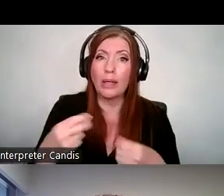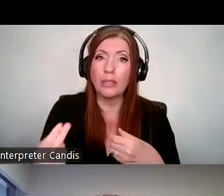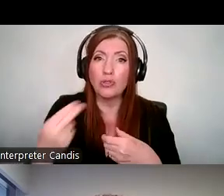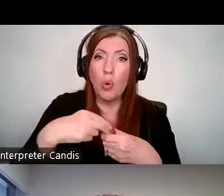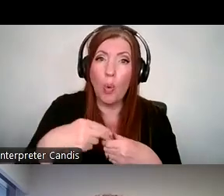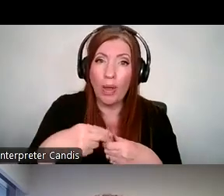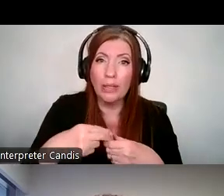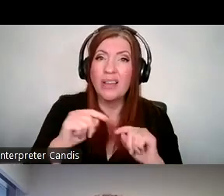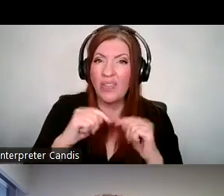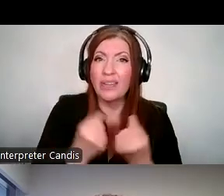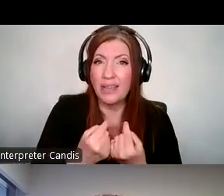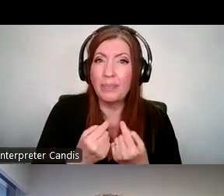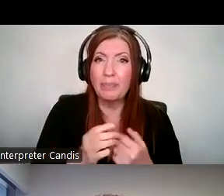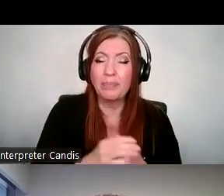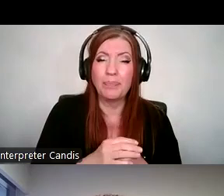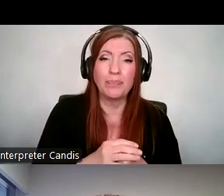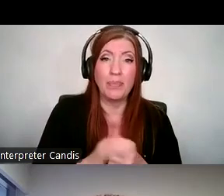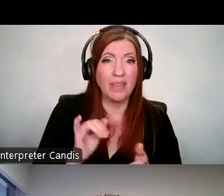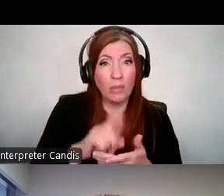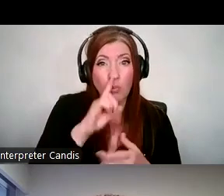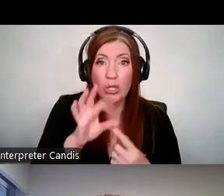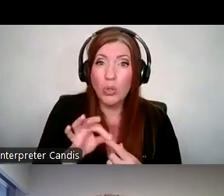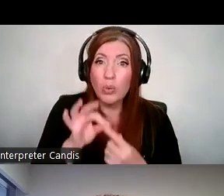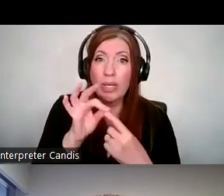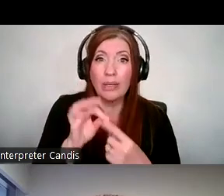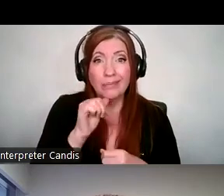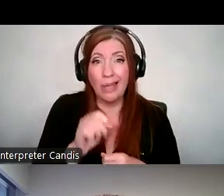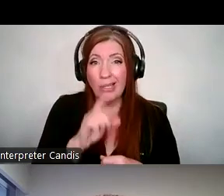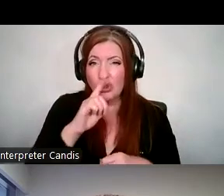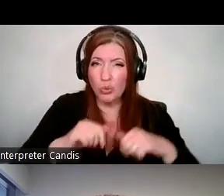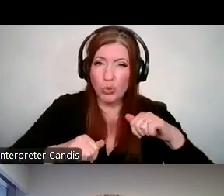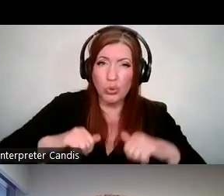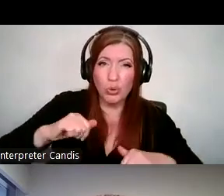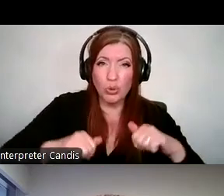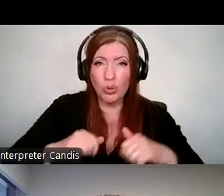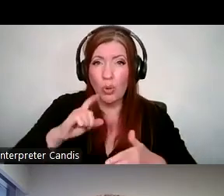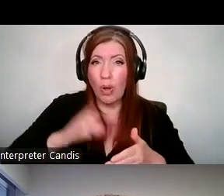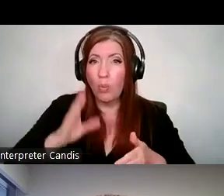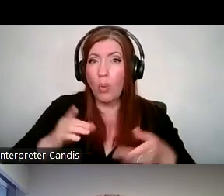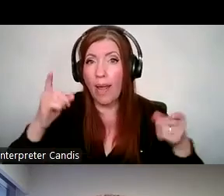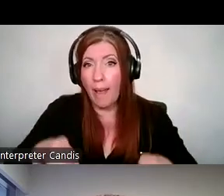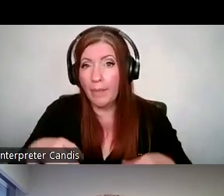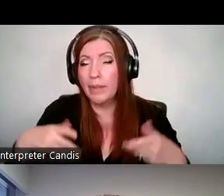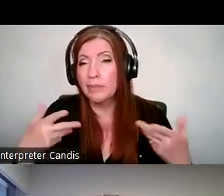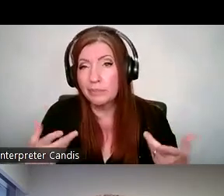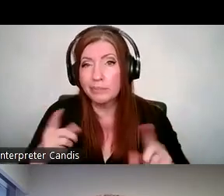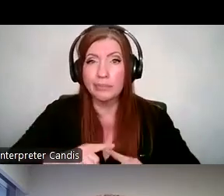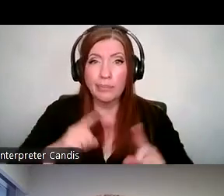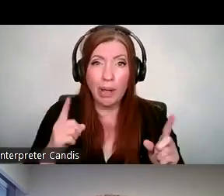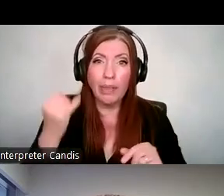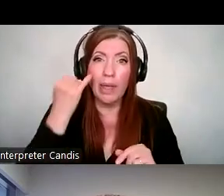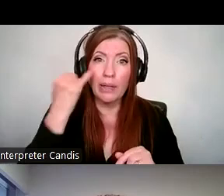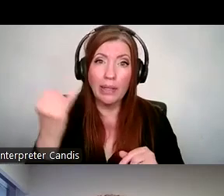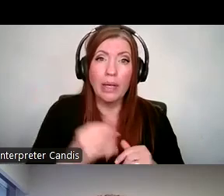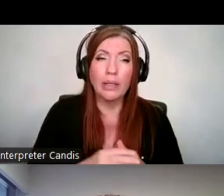teams, which was pretty unique. We weren't entirely sure how it would play out, but the idea